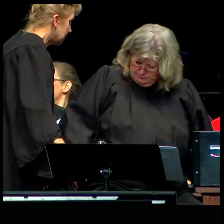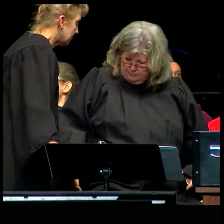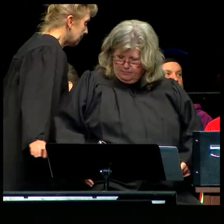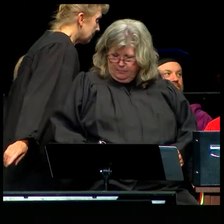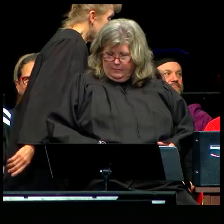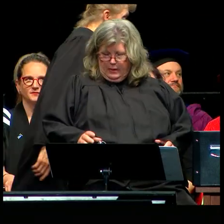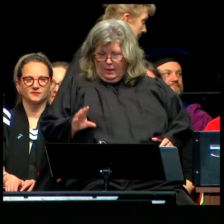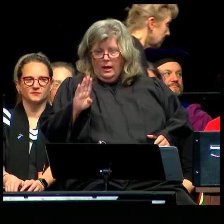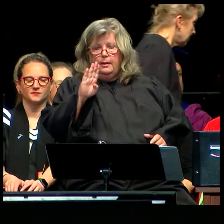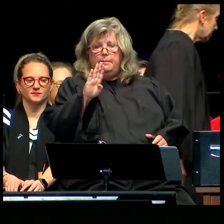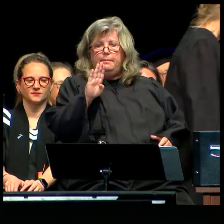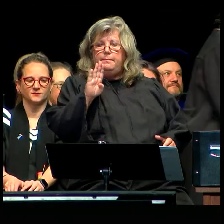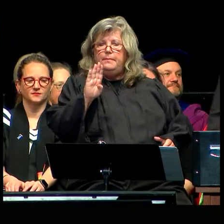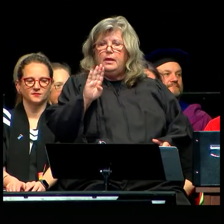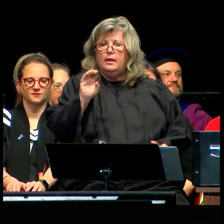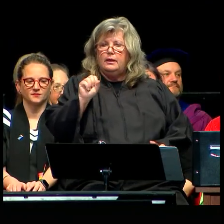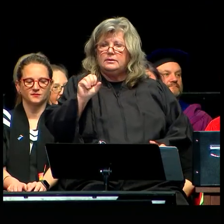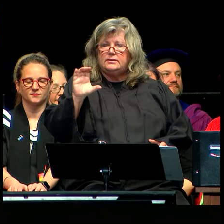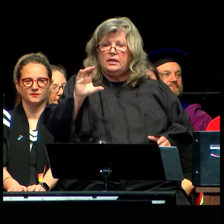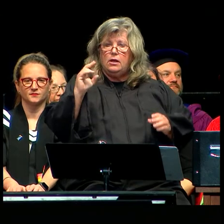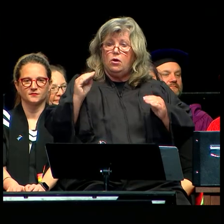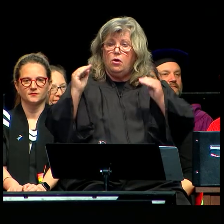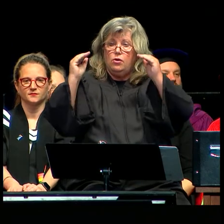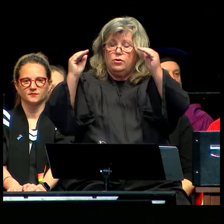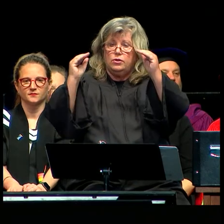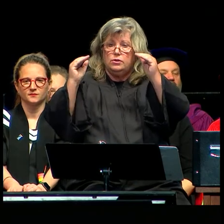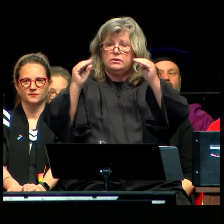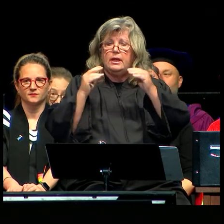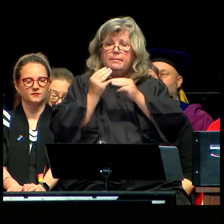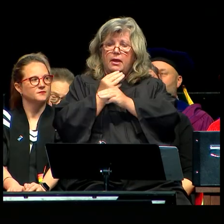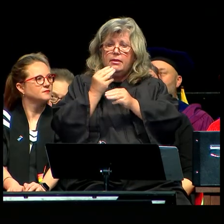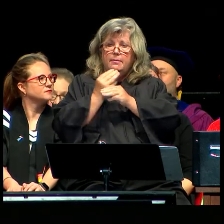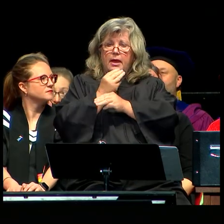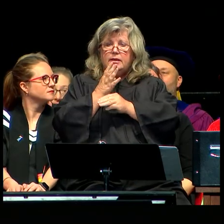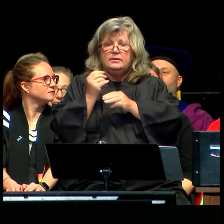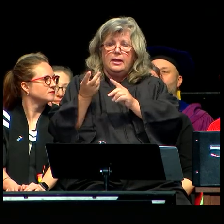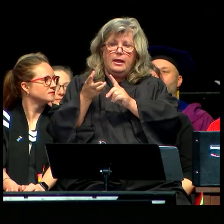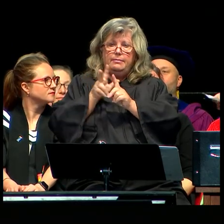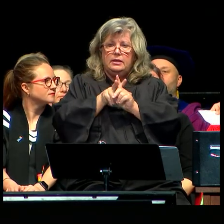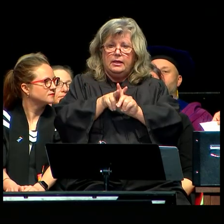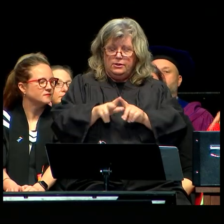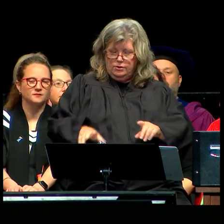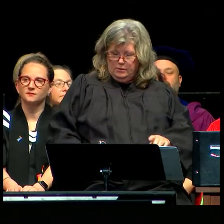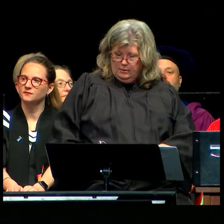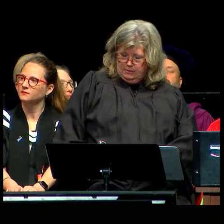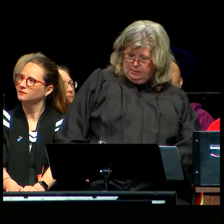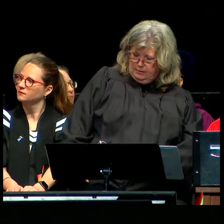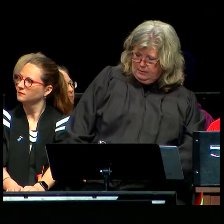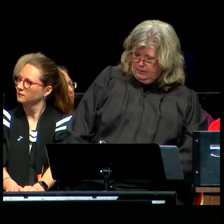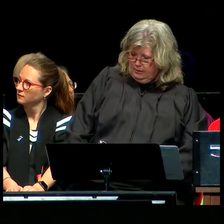Bachelor of Science, Honors in Mathematics and its Applications.